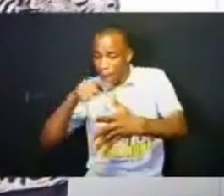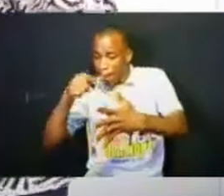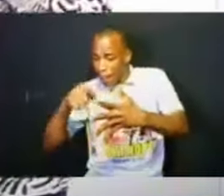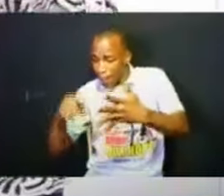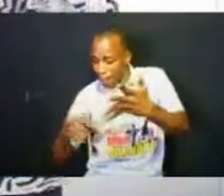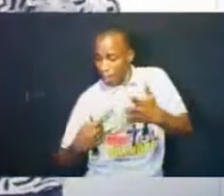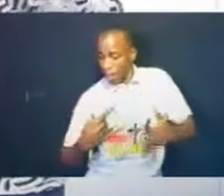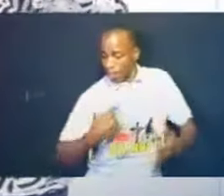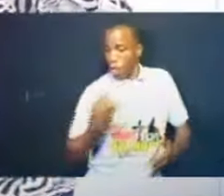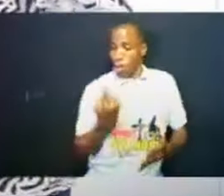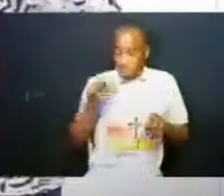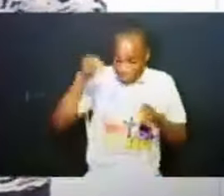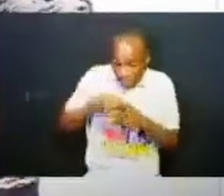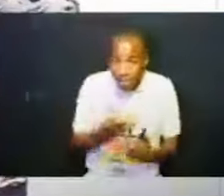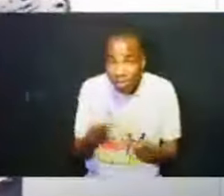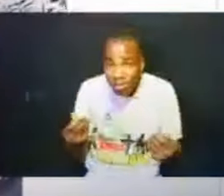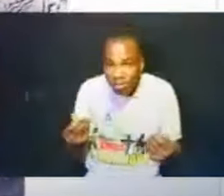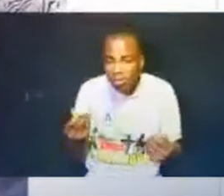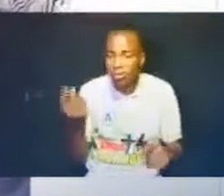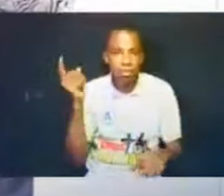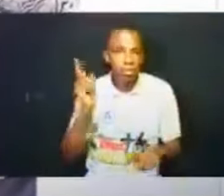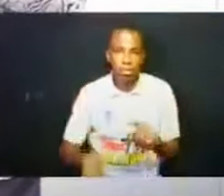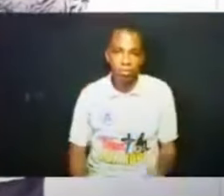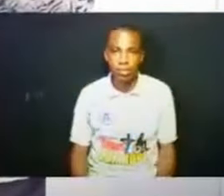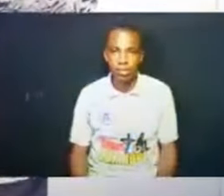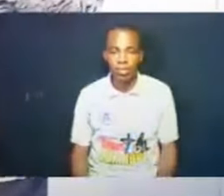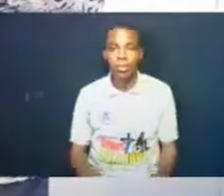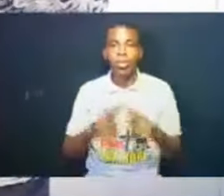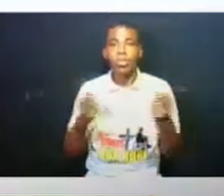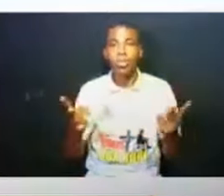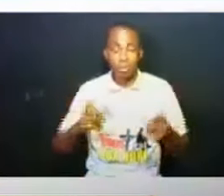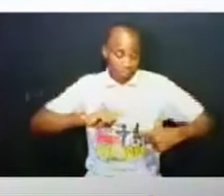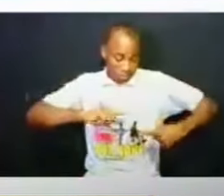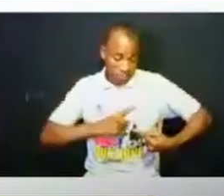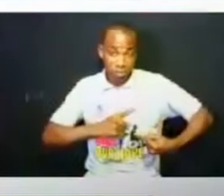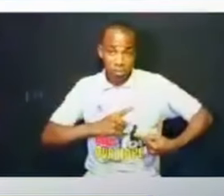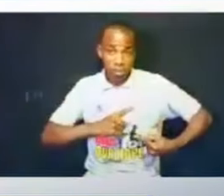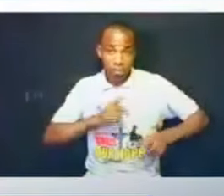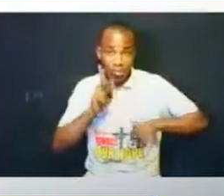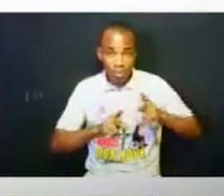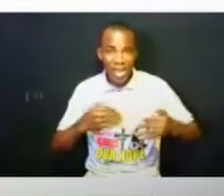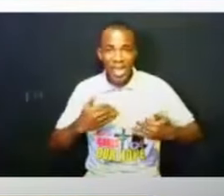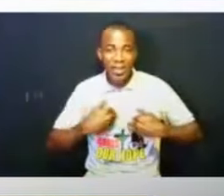Bitter people, they keep records of evil.